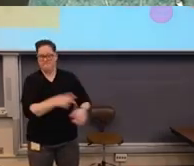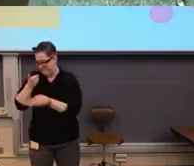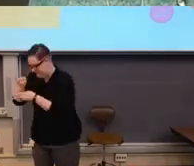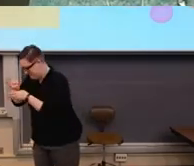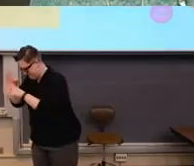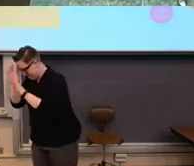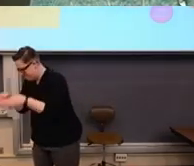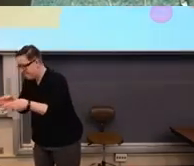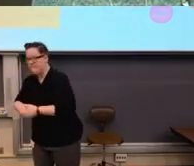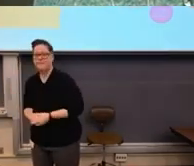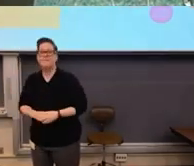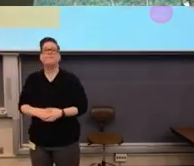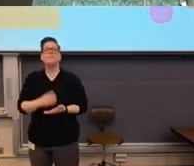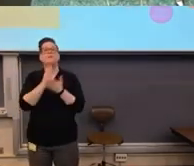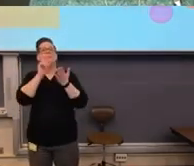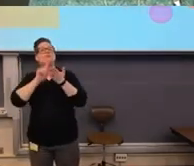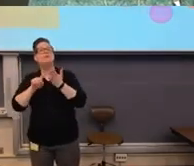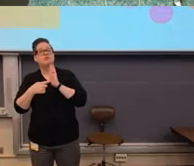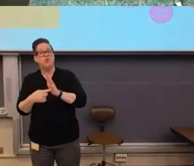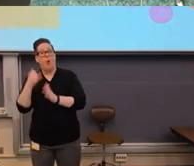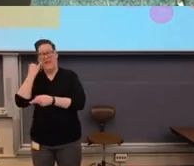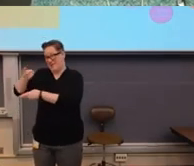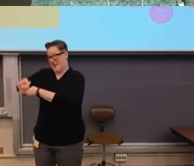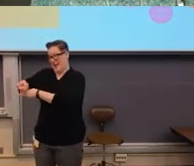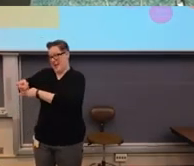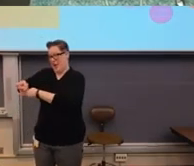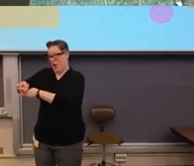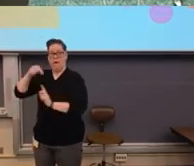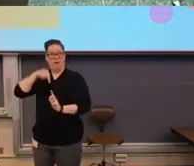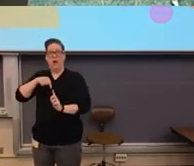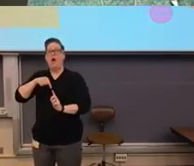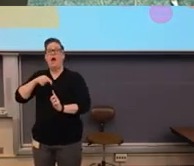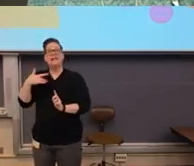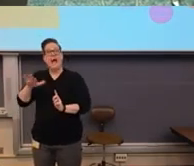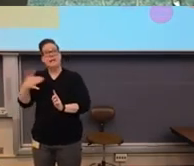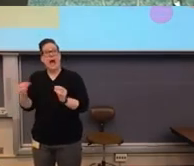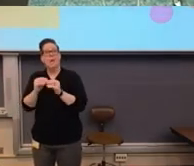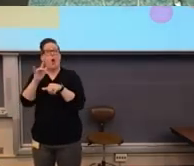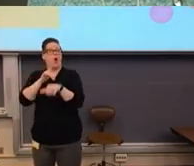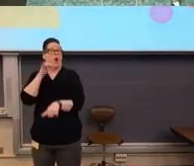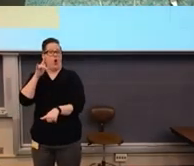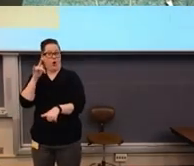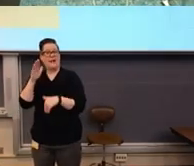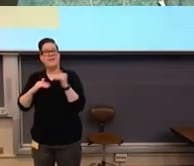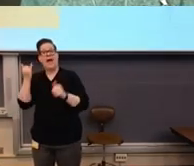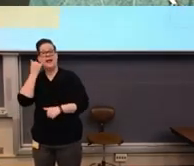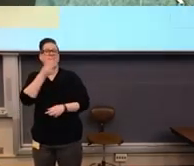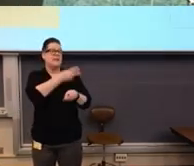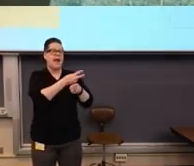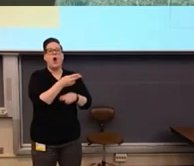there are also studies that show that dementia caregivers sometimes die sooner than caregivers of other